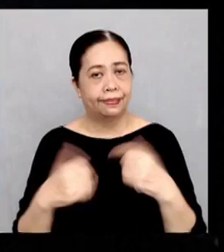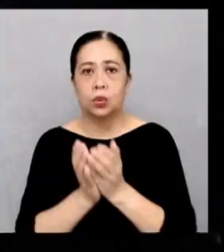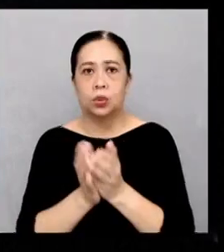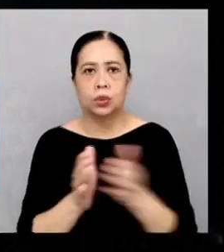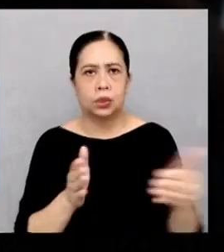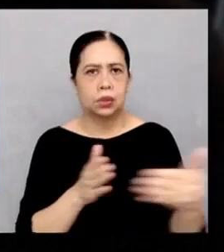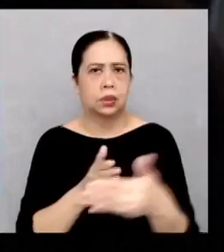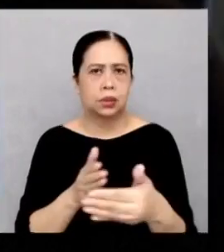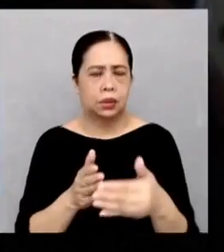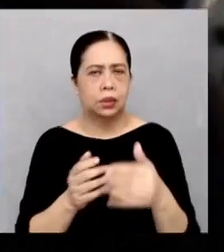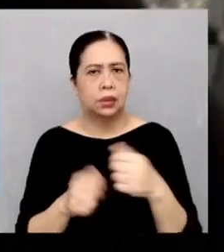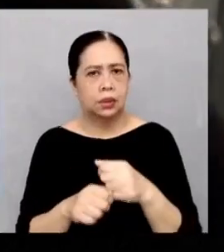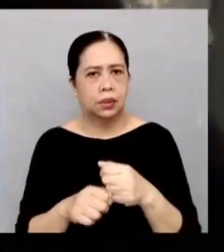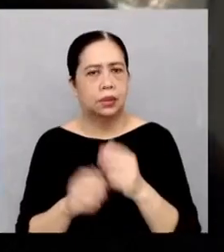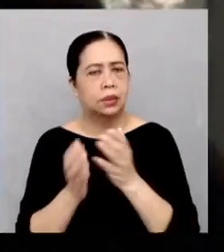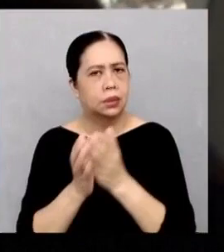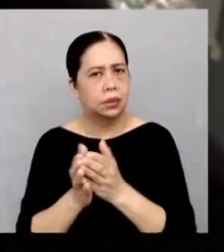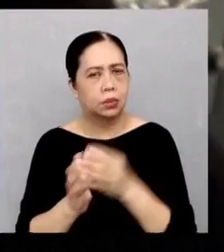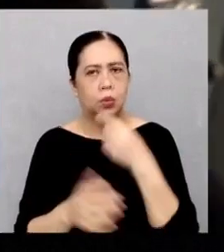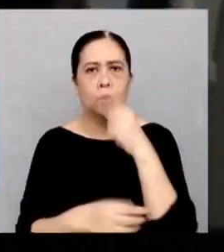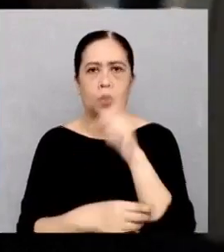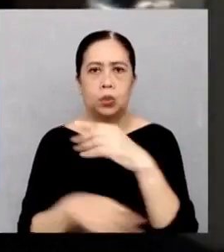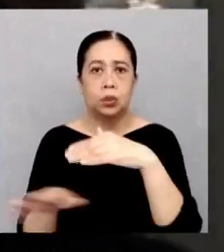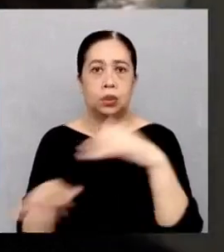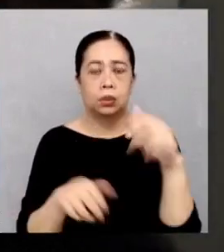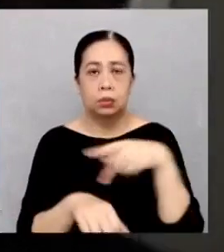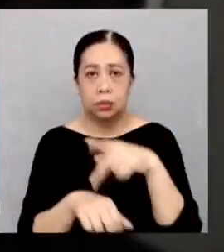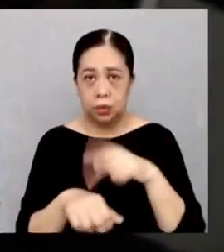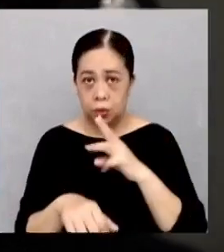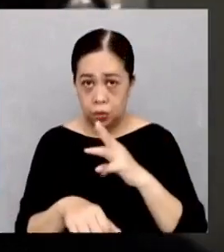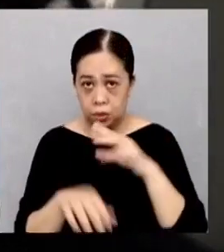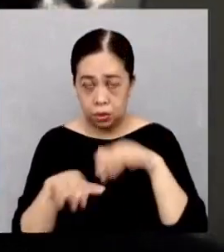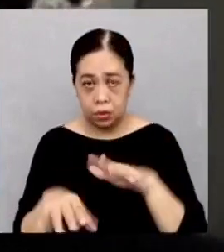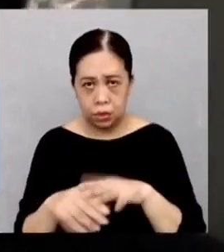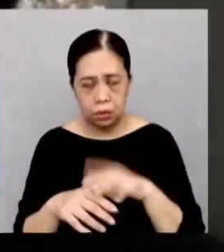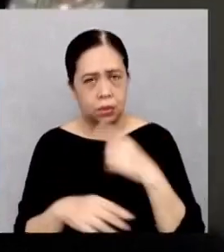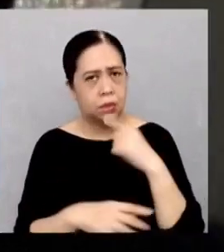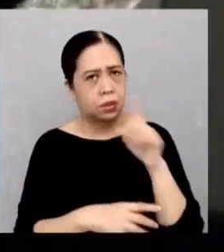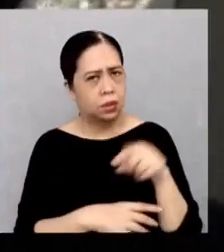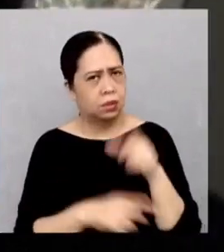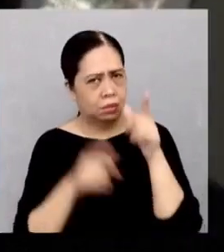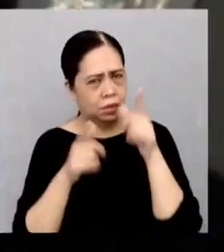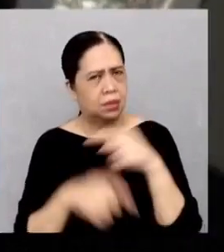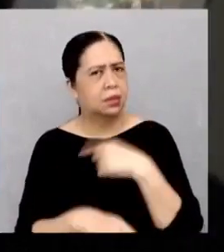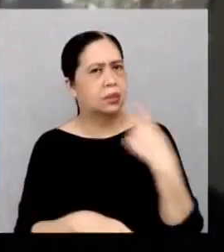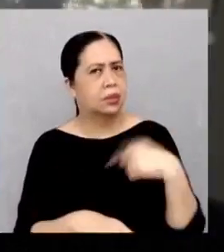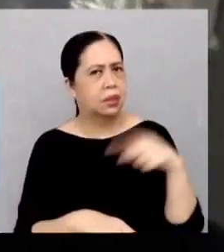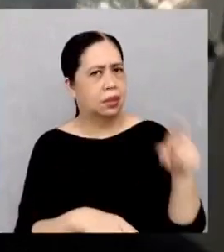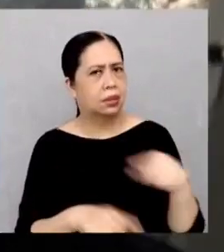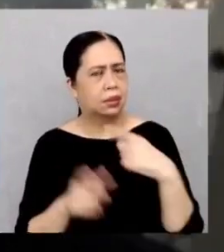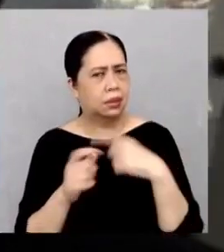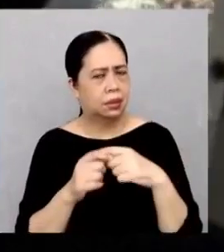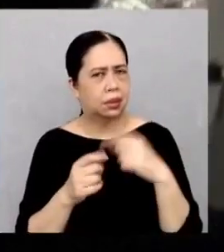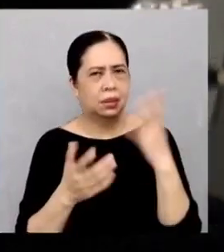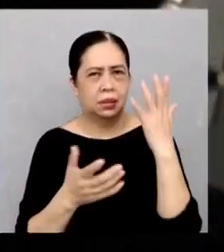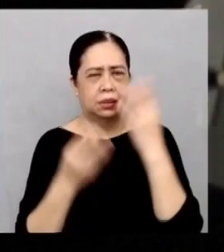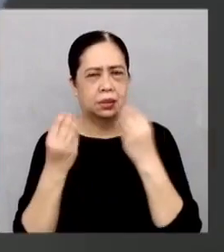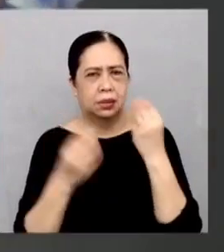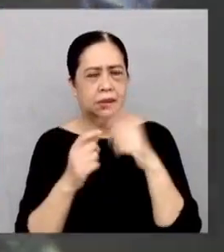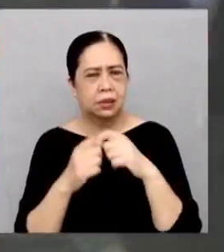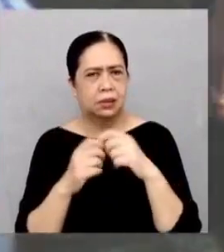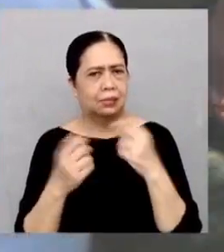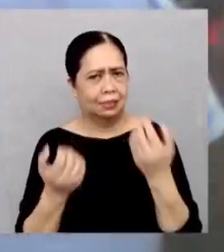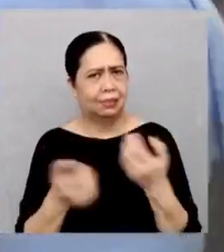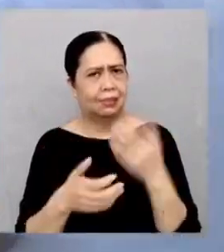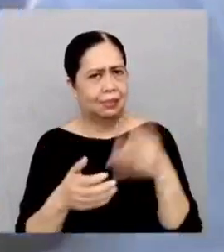Guard ships and was even ordered to leave Philippine waters. Cabalsa says it appears China is being rattled since the momentum is clearly on